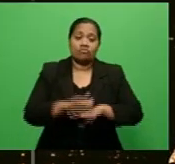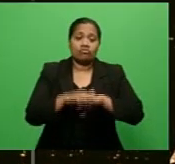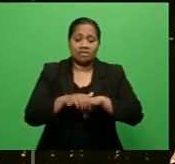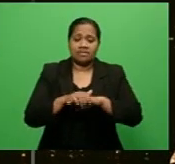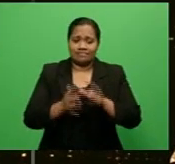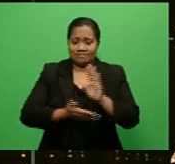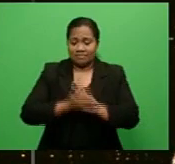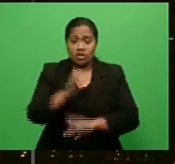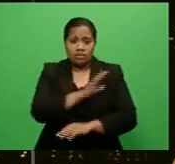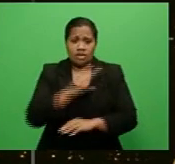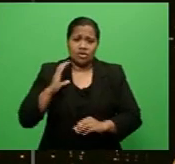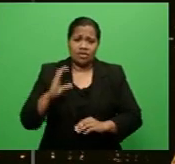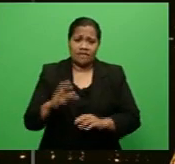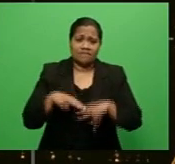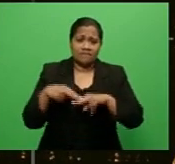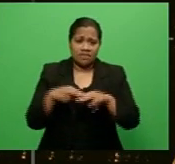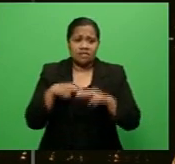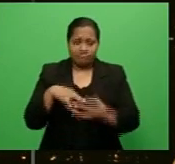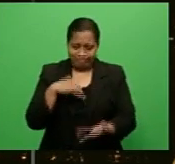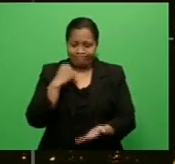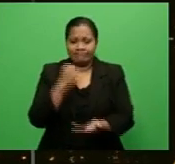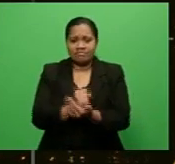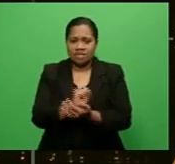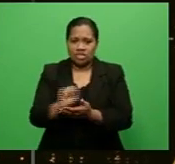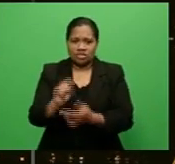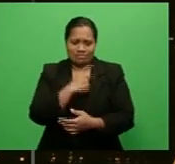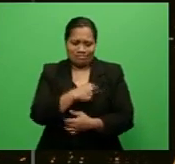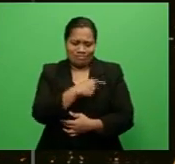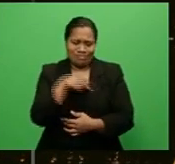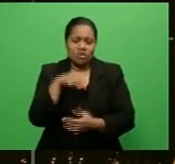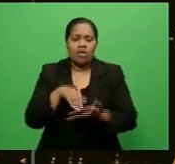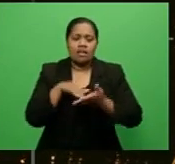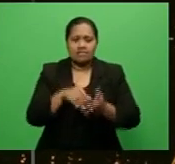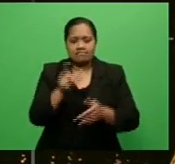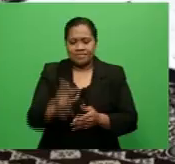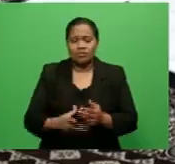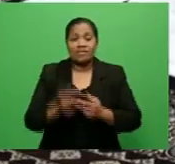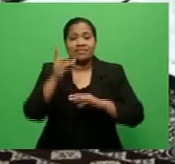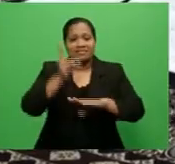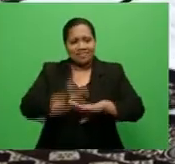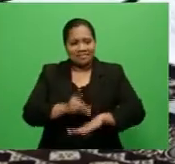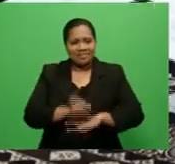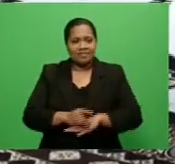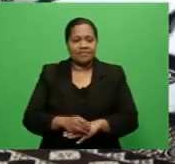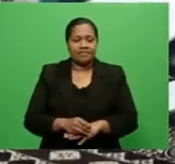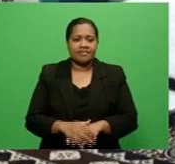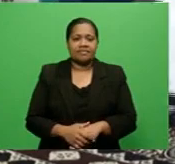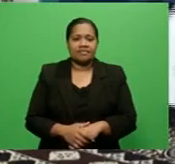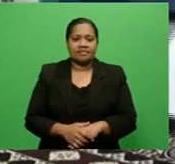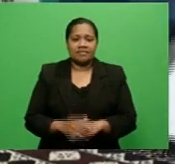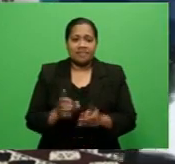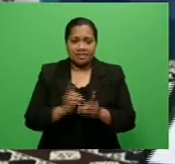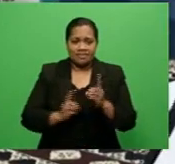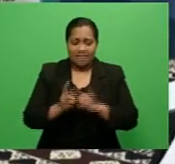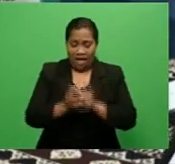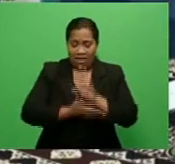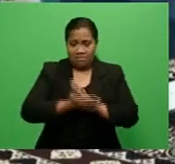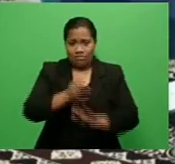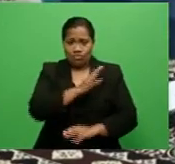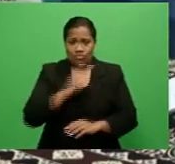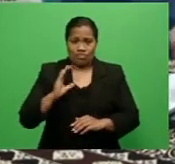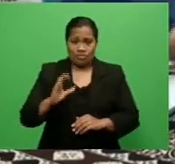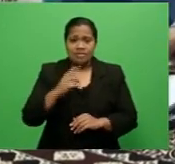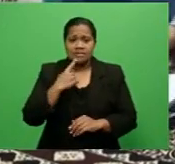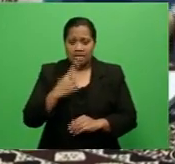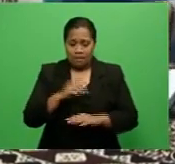Commission in Fiji has assured its commitment to helping persons with disabilities. Deputy High Commissioner Paul Welsh says the British